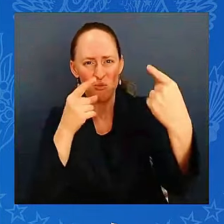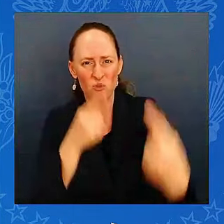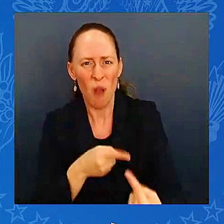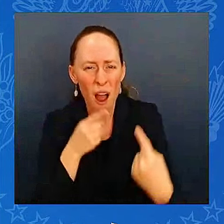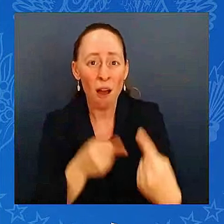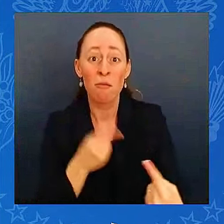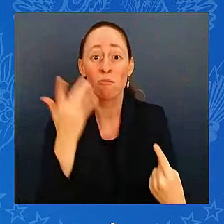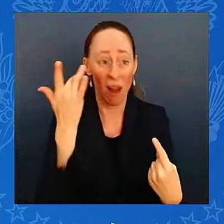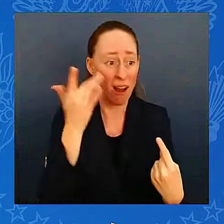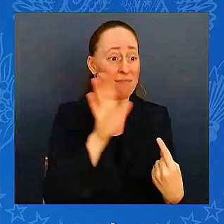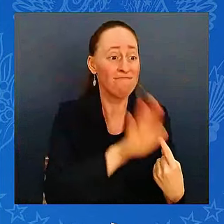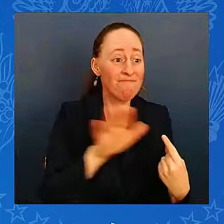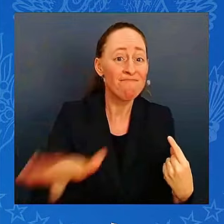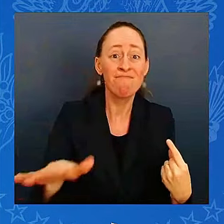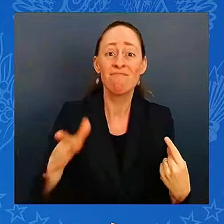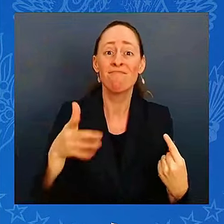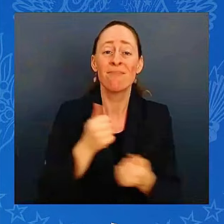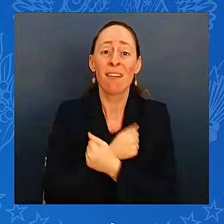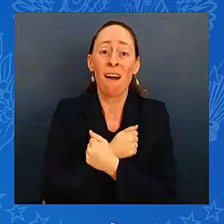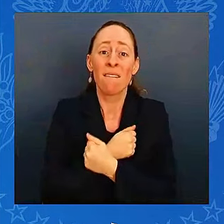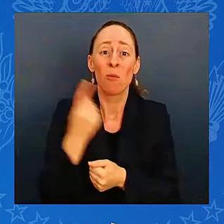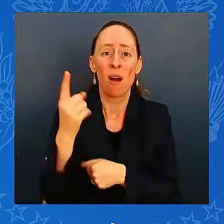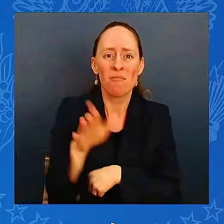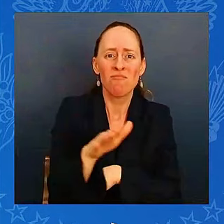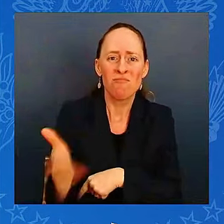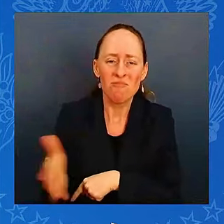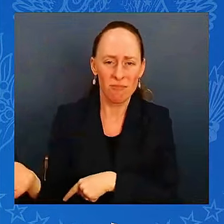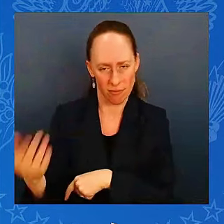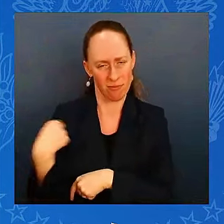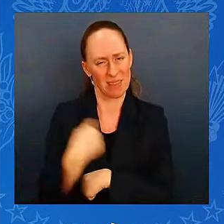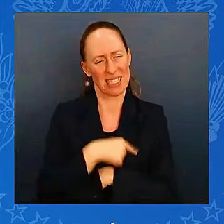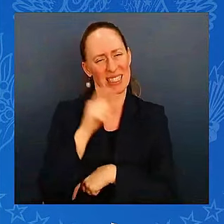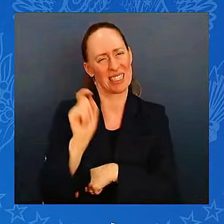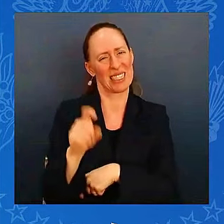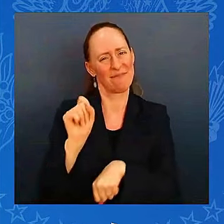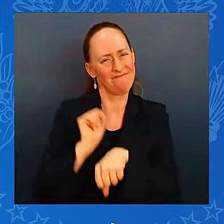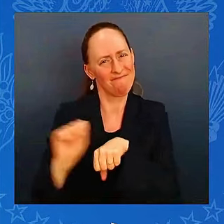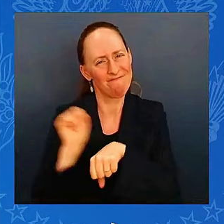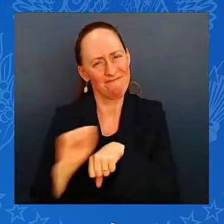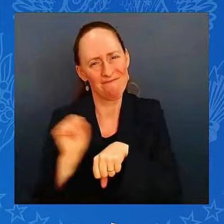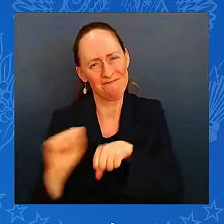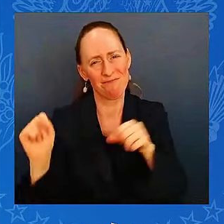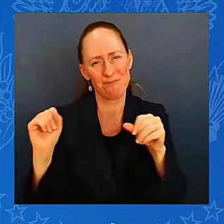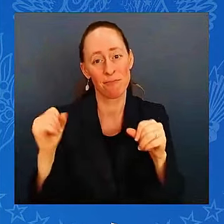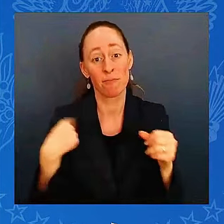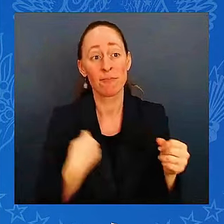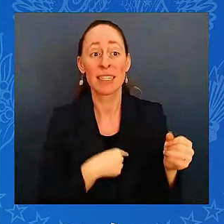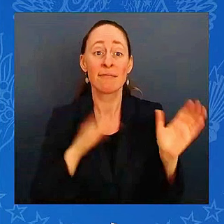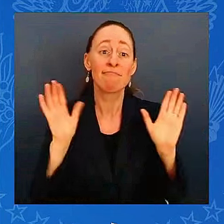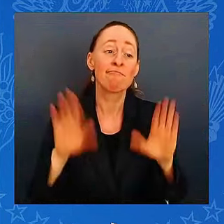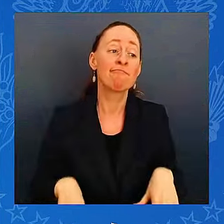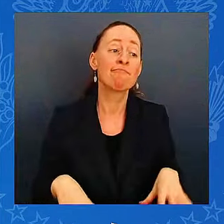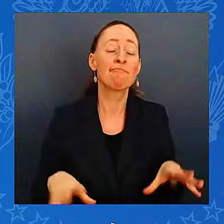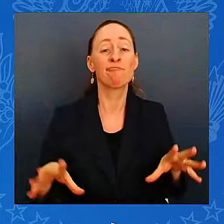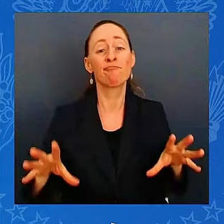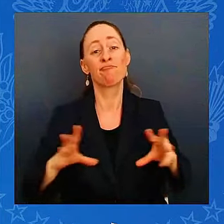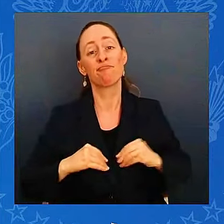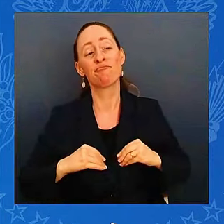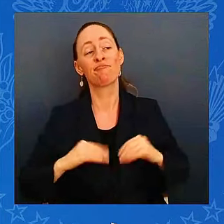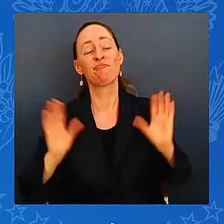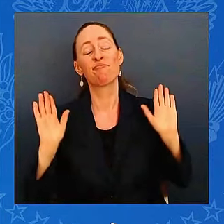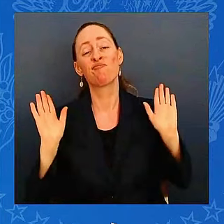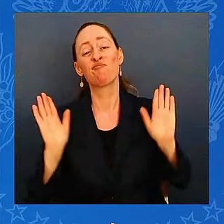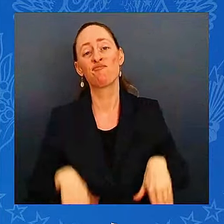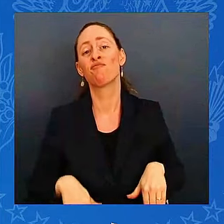my message today is very simple. We can't let up. We cannot let up. Drug manufacturers and